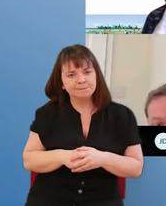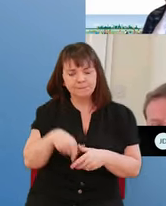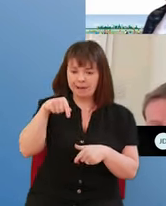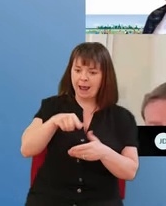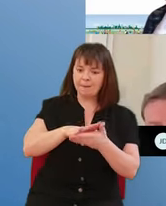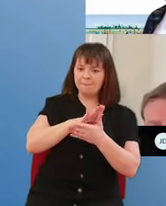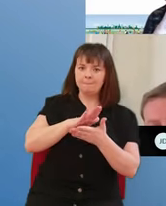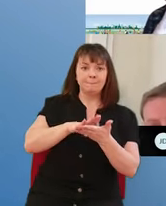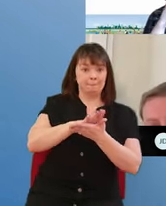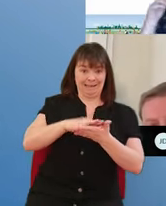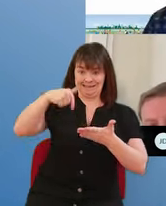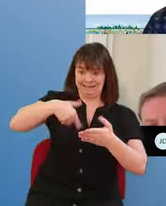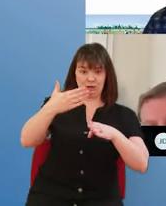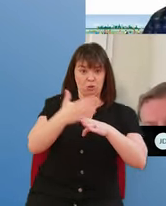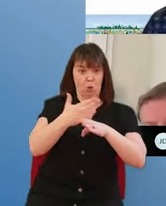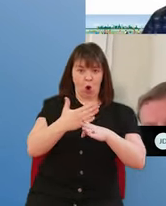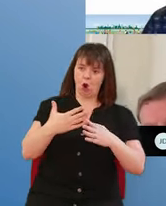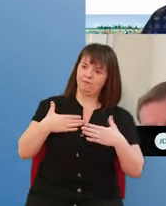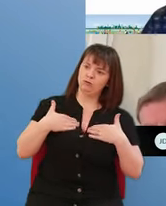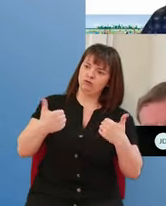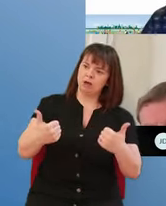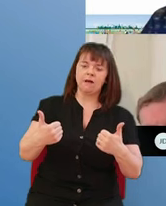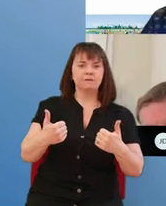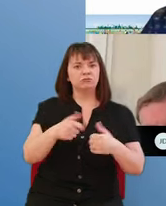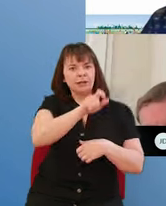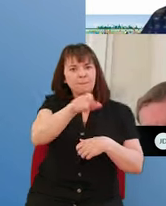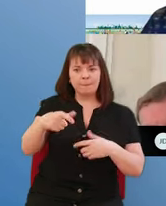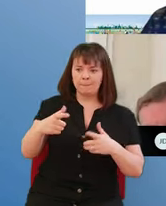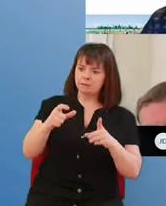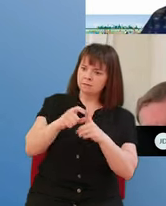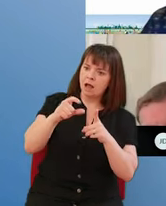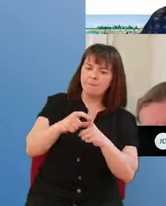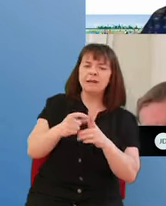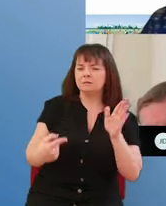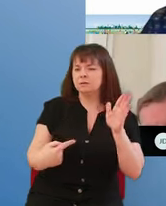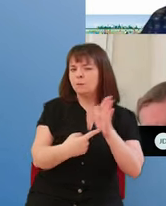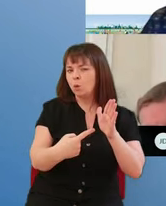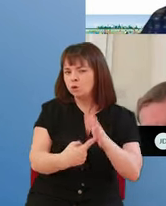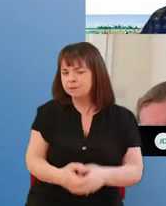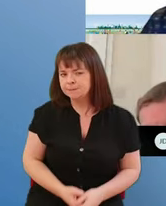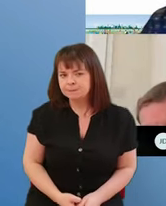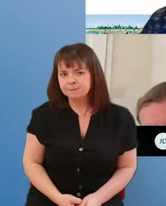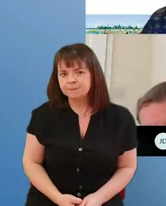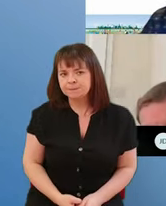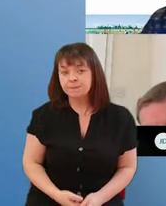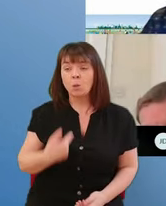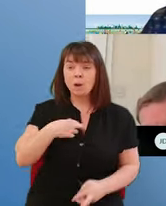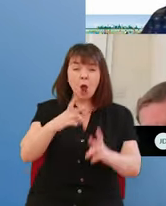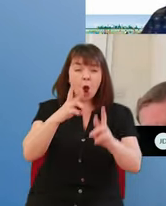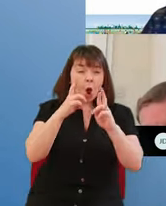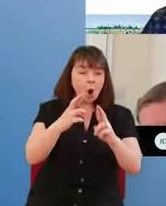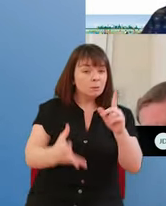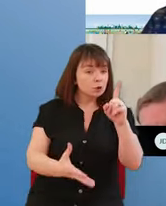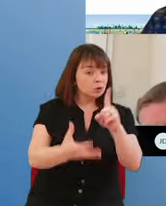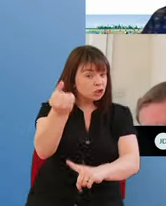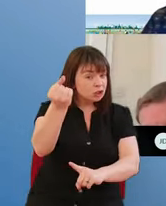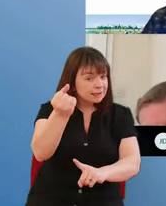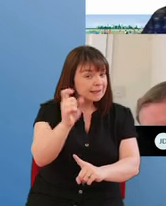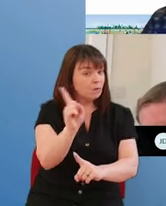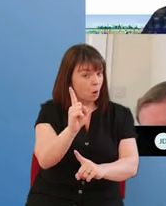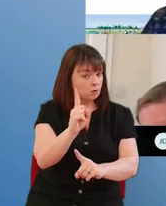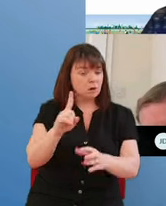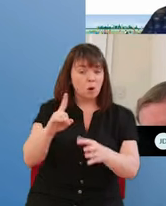achieve is to work collaboratively with our colleagues in primary care in effectively supporting a quality